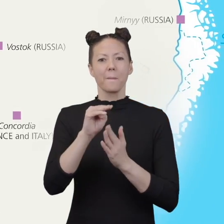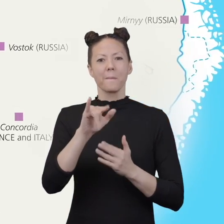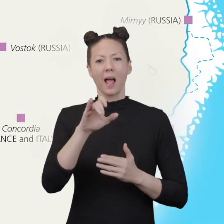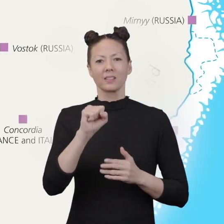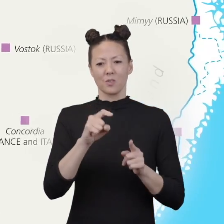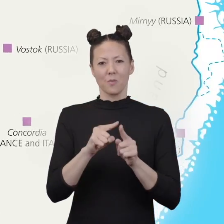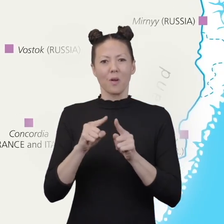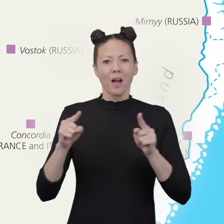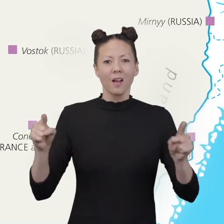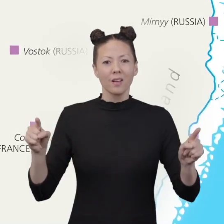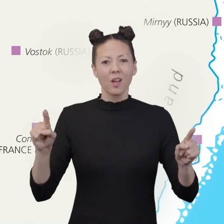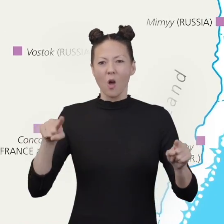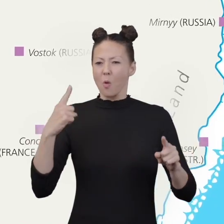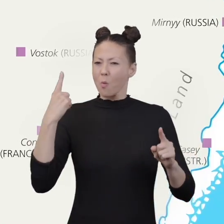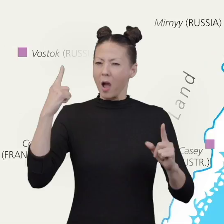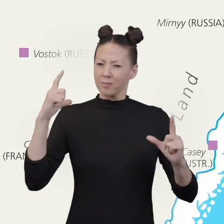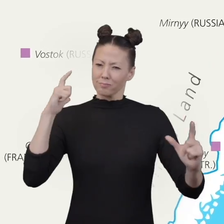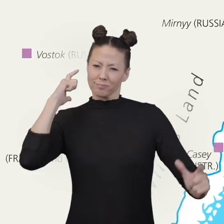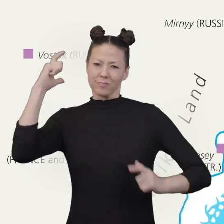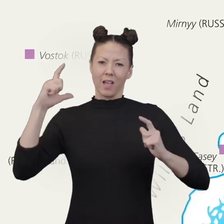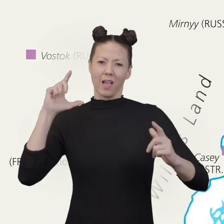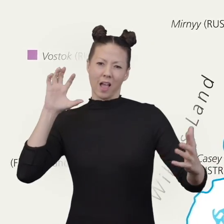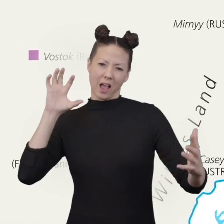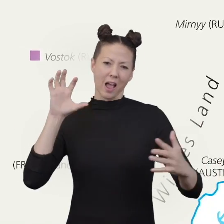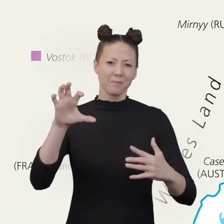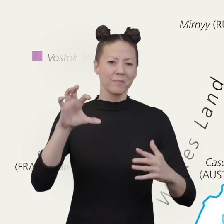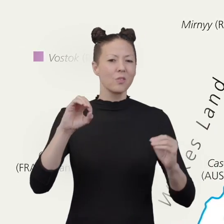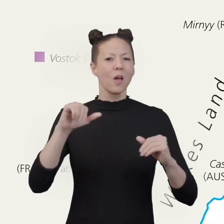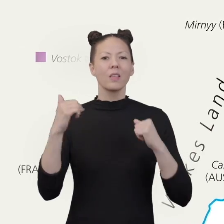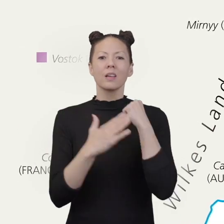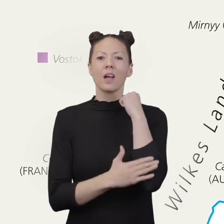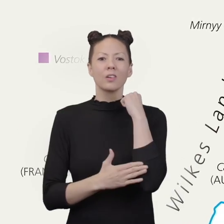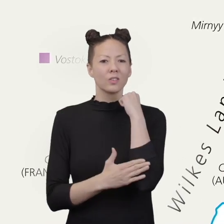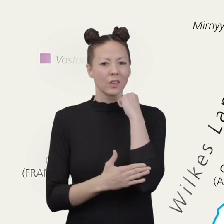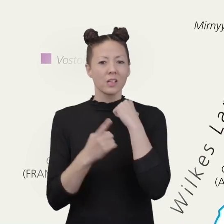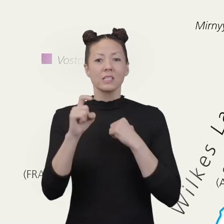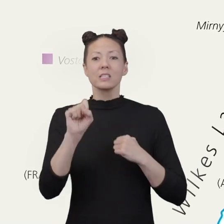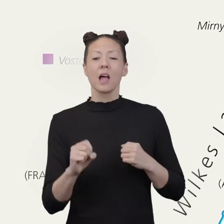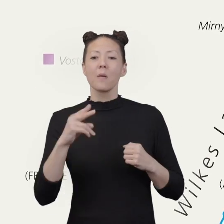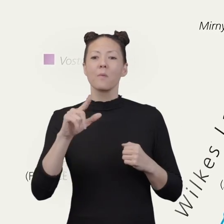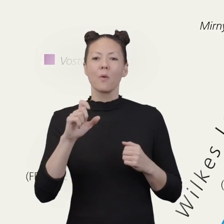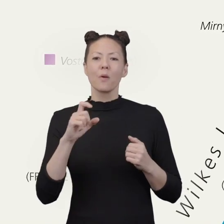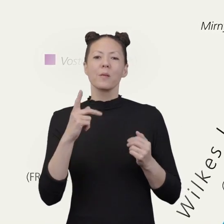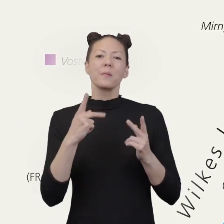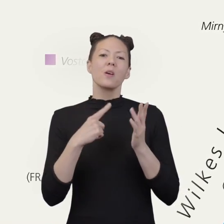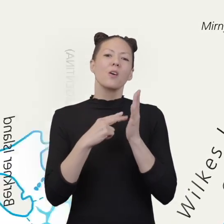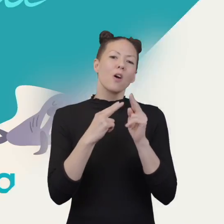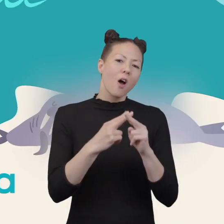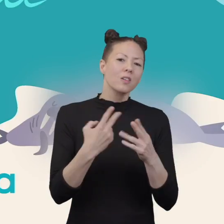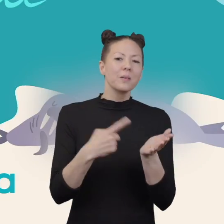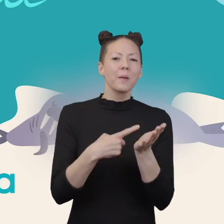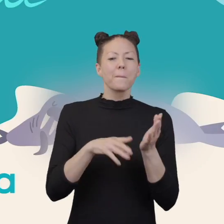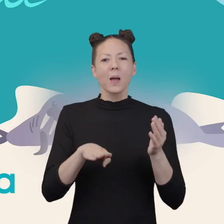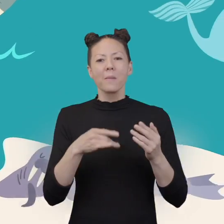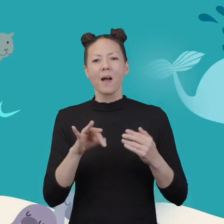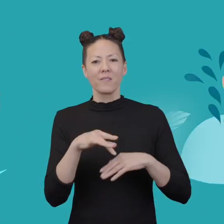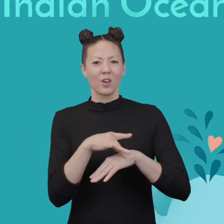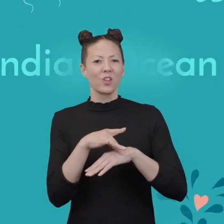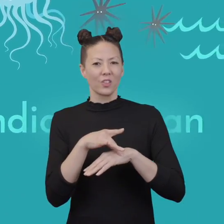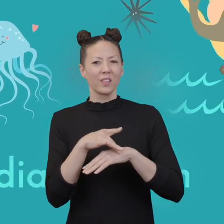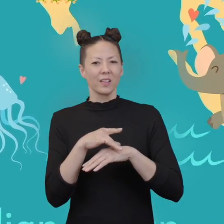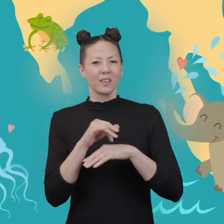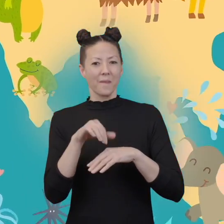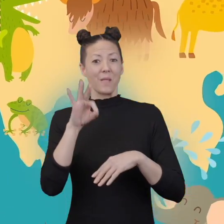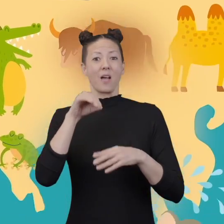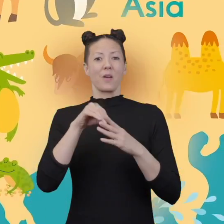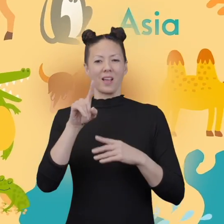no countries. The South Pole, sometimes called the bottom of the Earth, can be found in Antarctica. Next, we head way